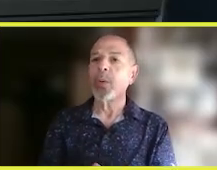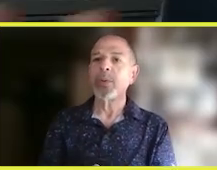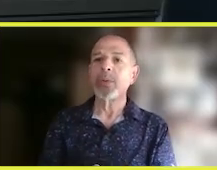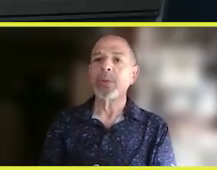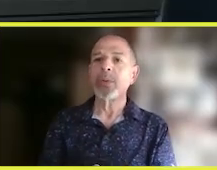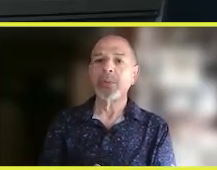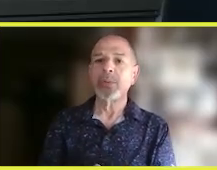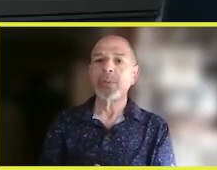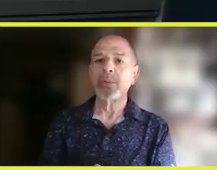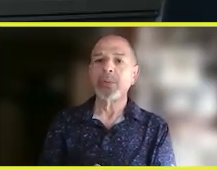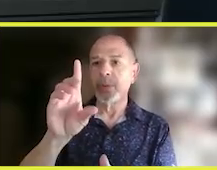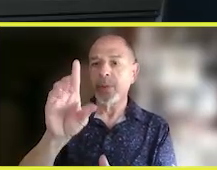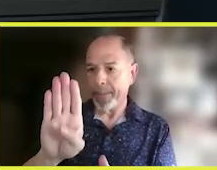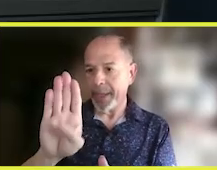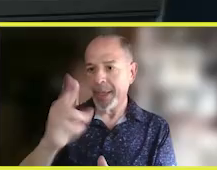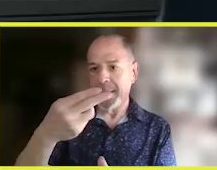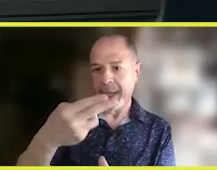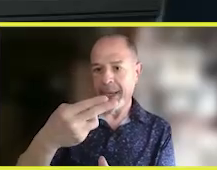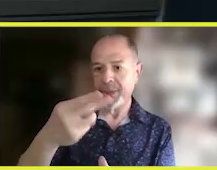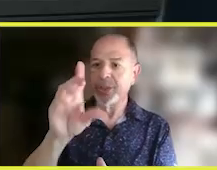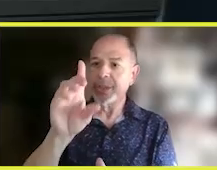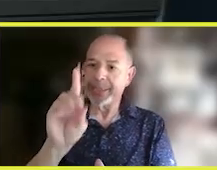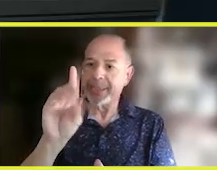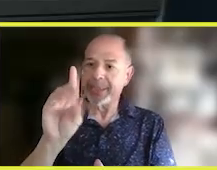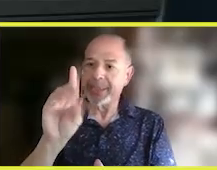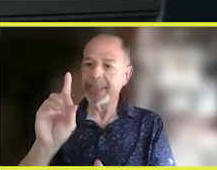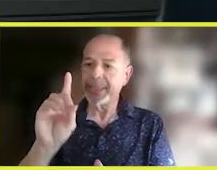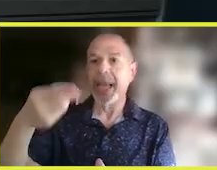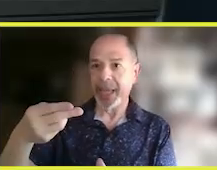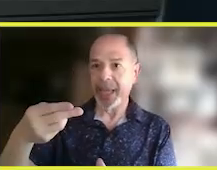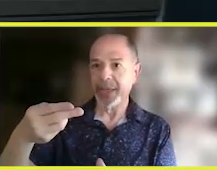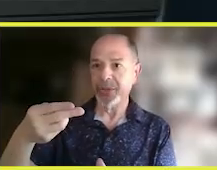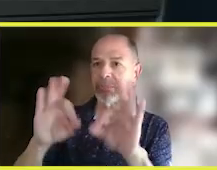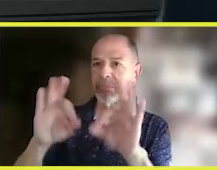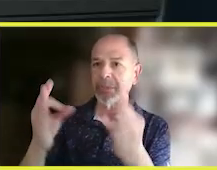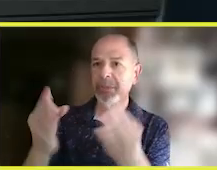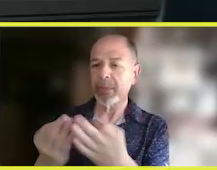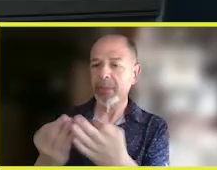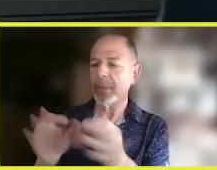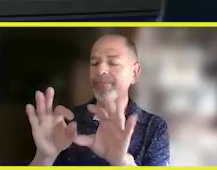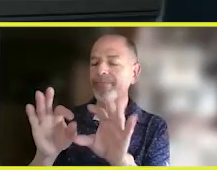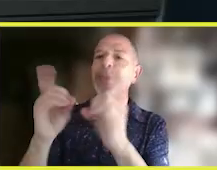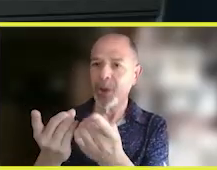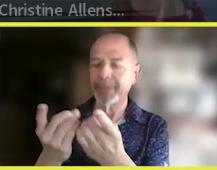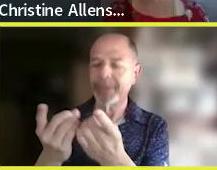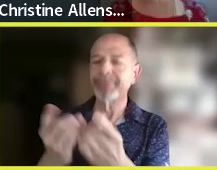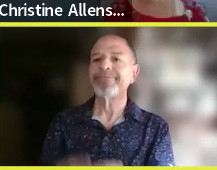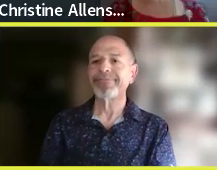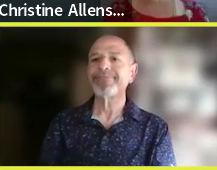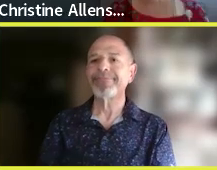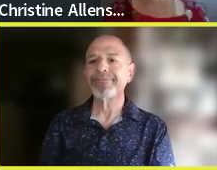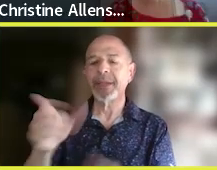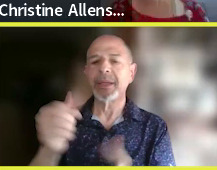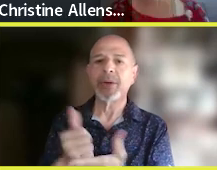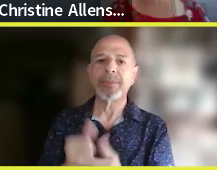my gratitude for everyone is really boundless. So thank you for those nice words. I appreciate it.